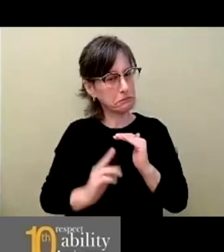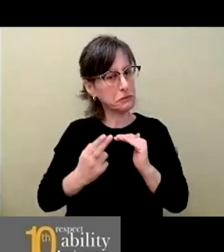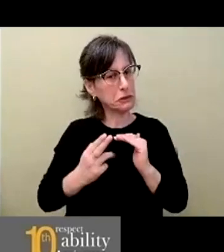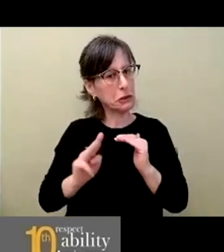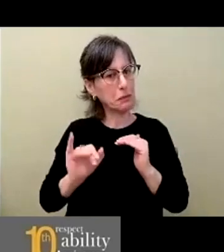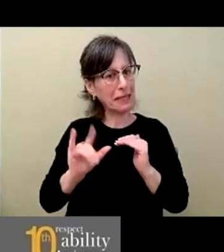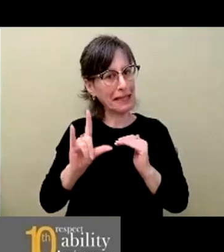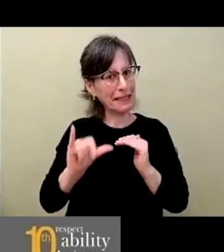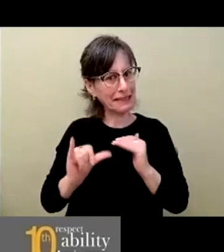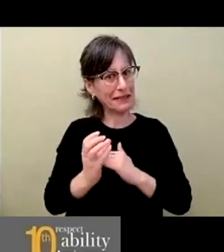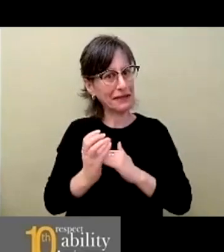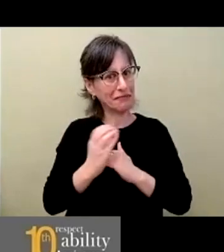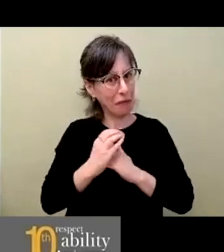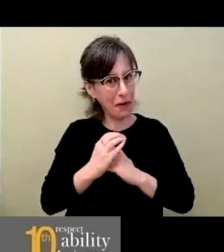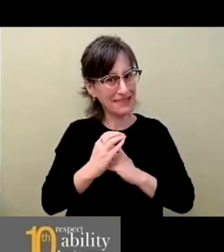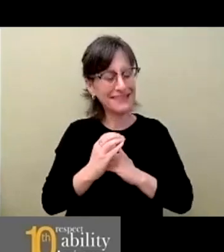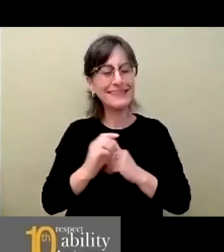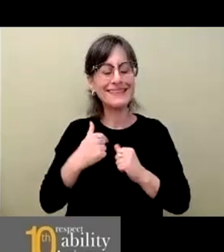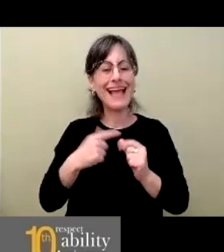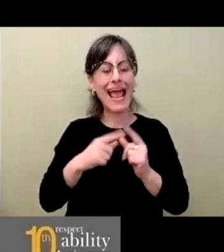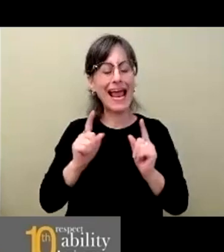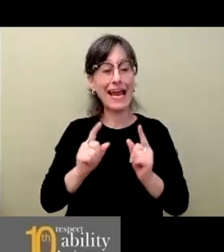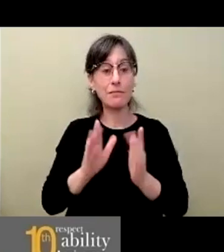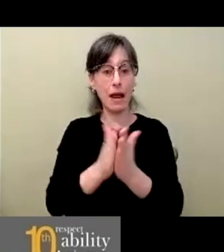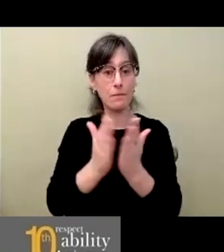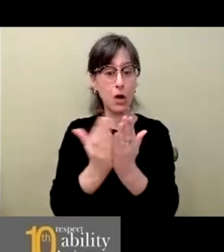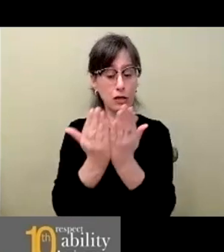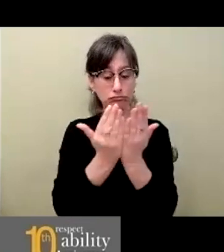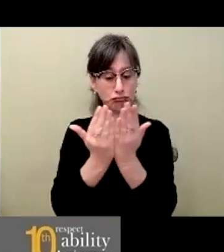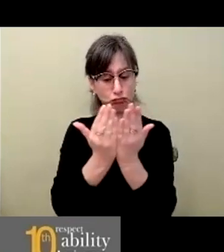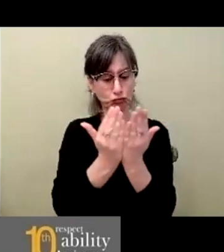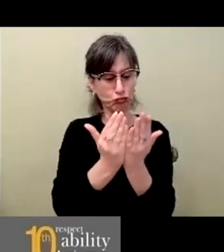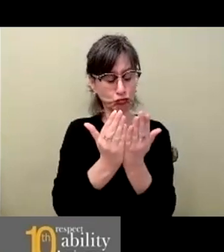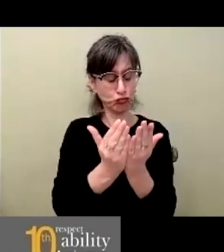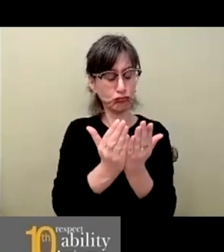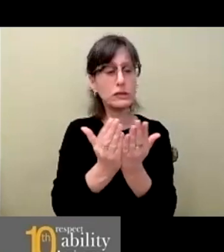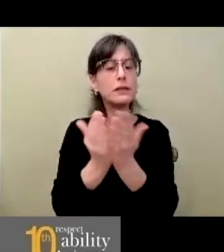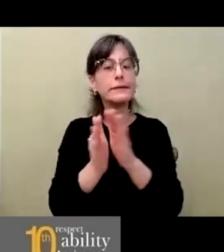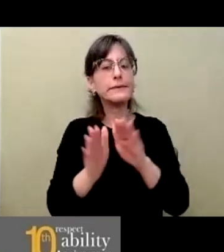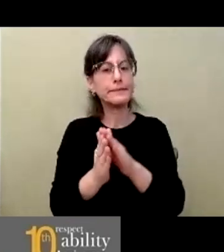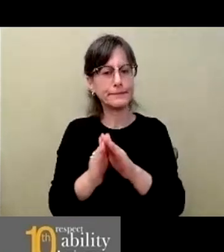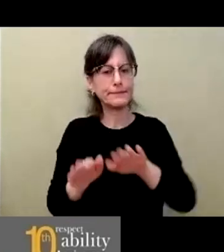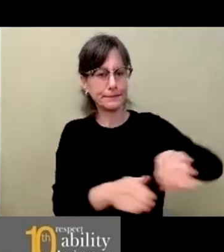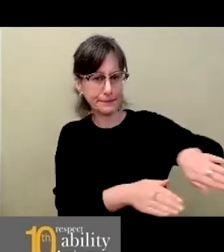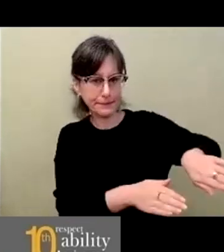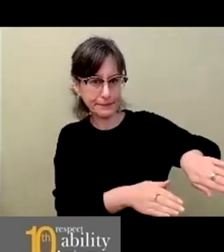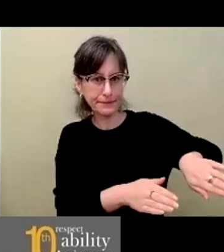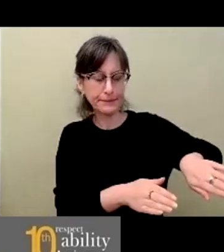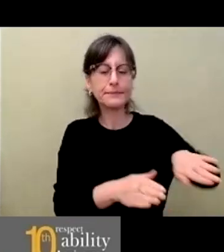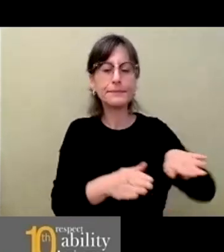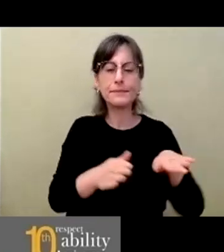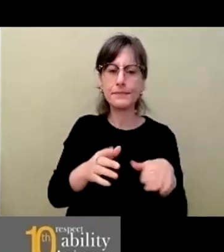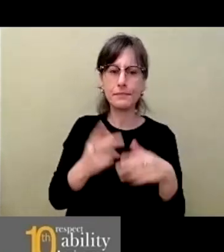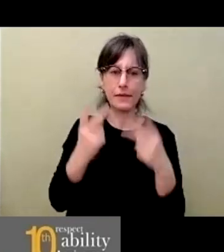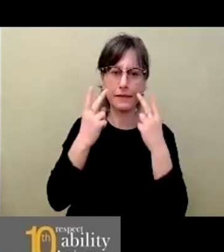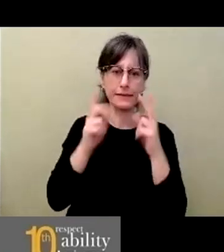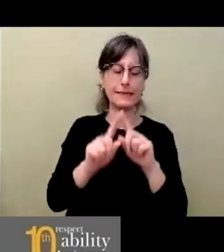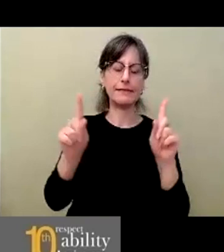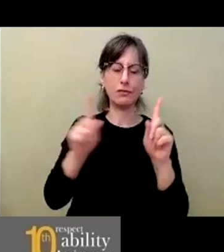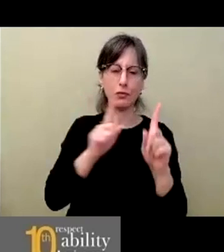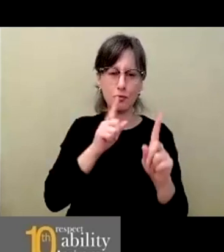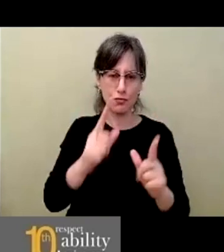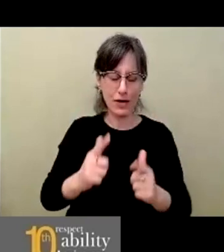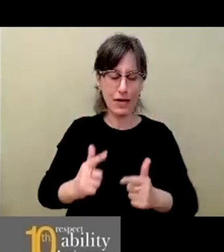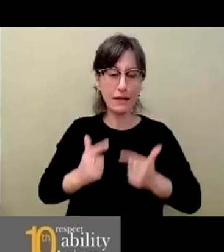humility, and having to set aside the book learning I had done around policy work and around government, and then take an